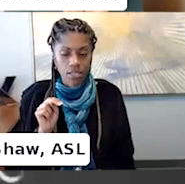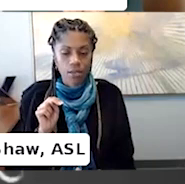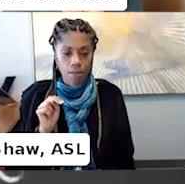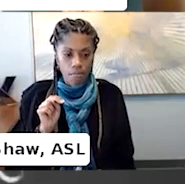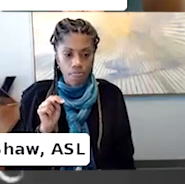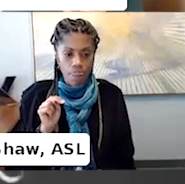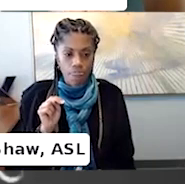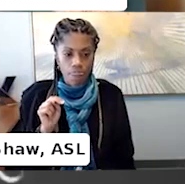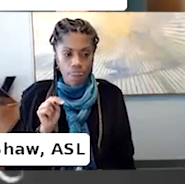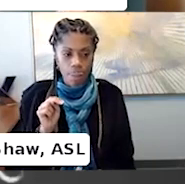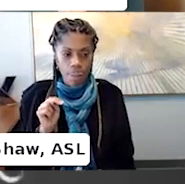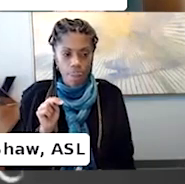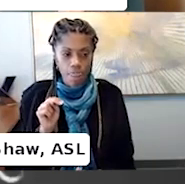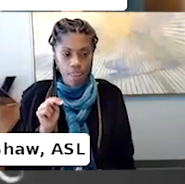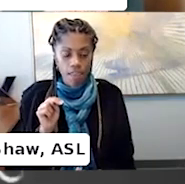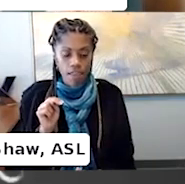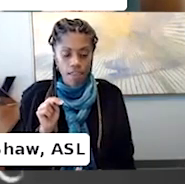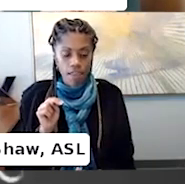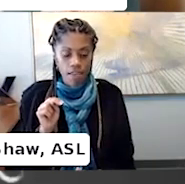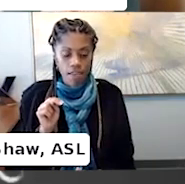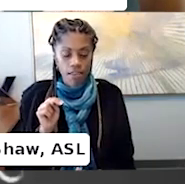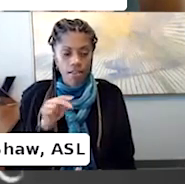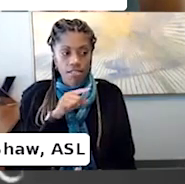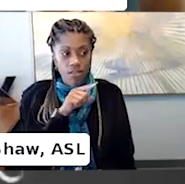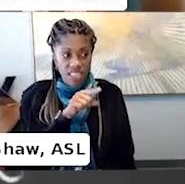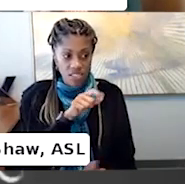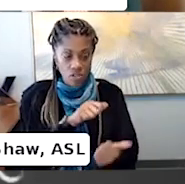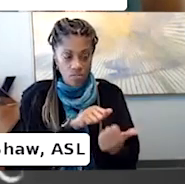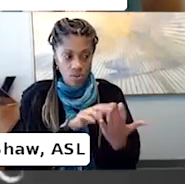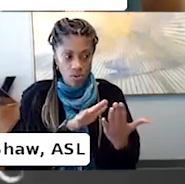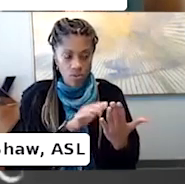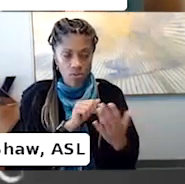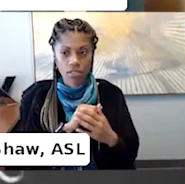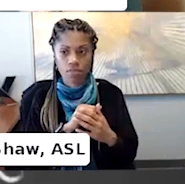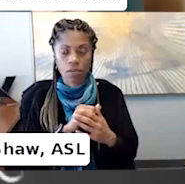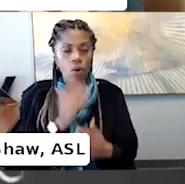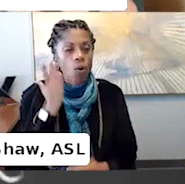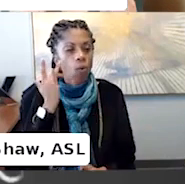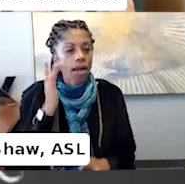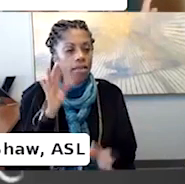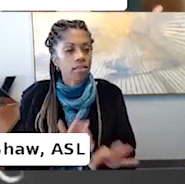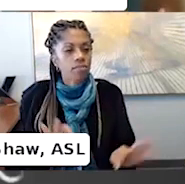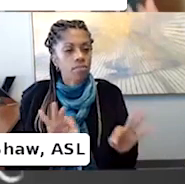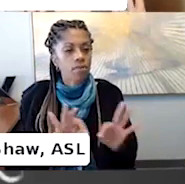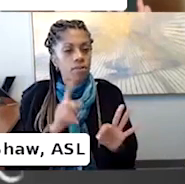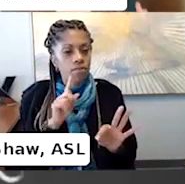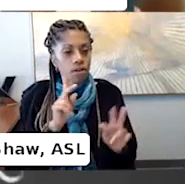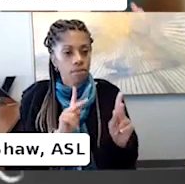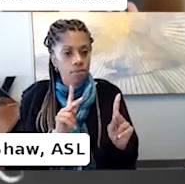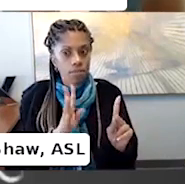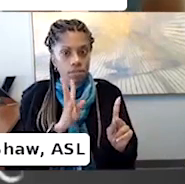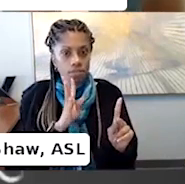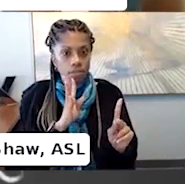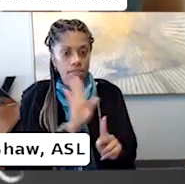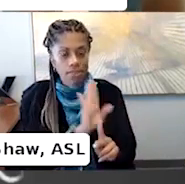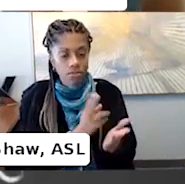to be listened to and why. Why is it important for them to speak their truth, out to the world? What do they wish